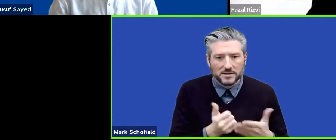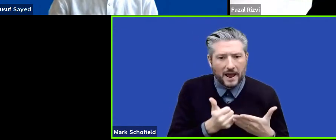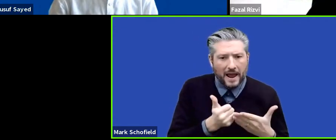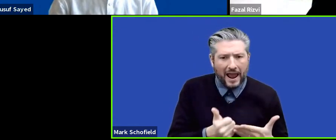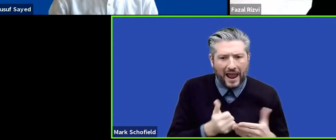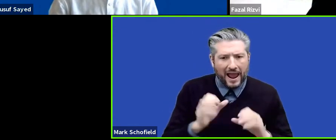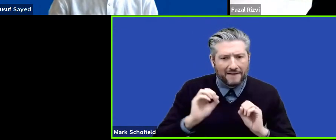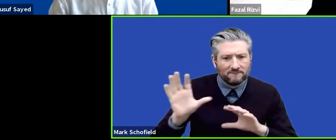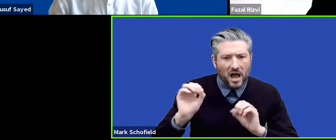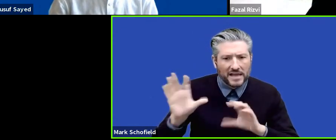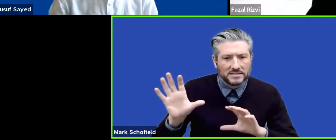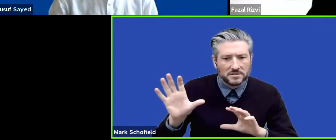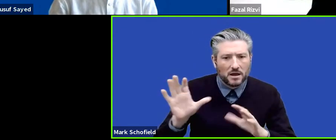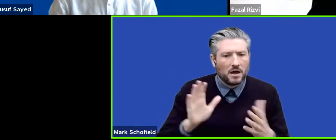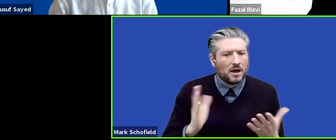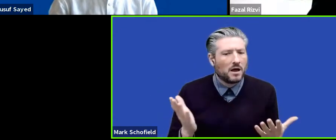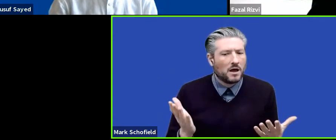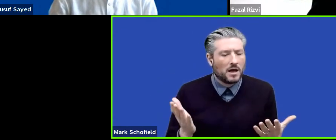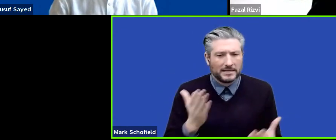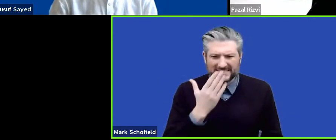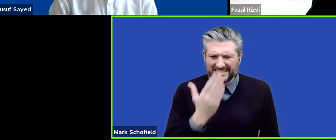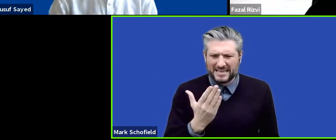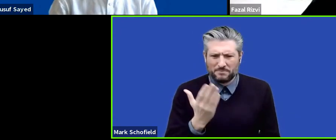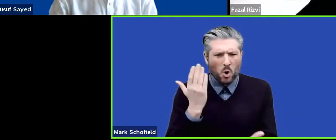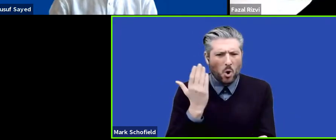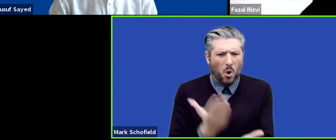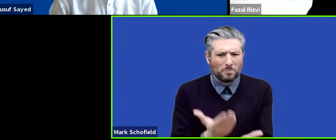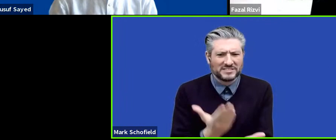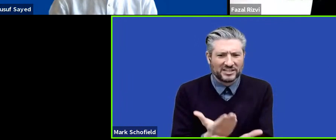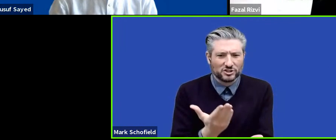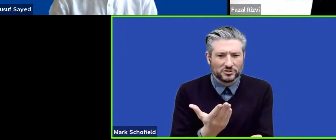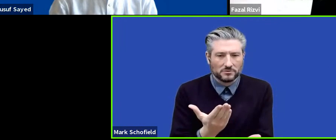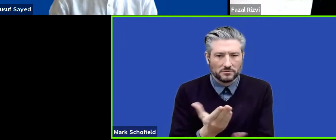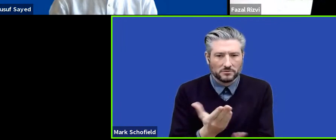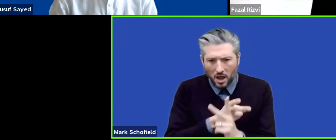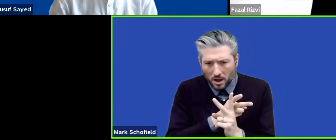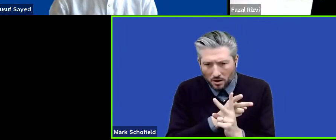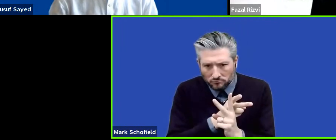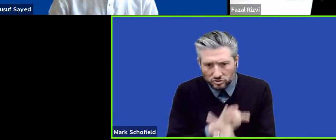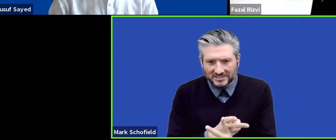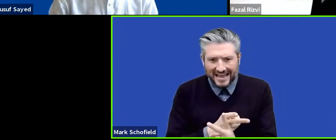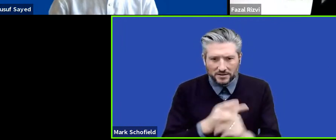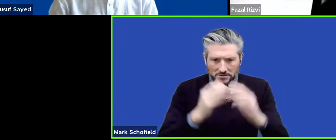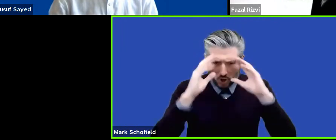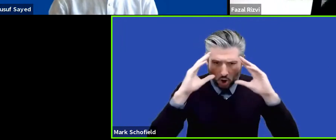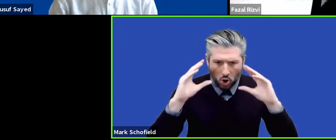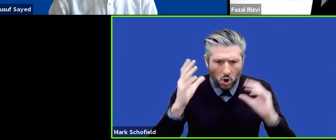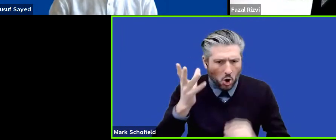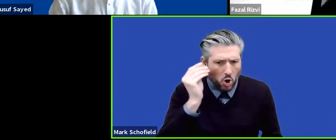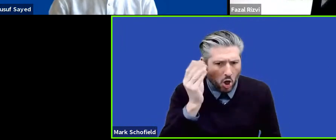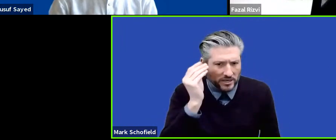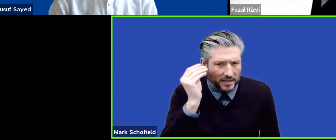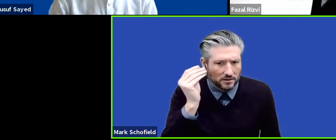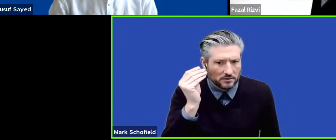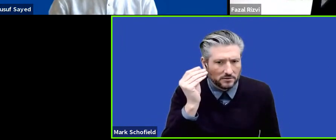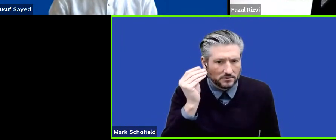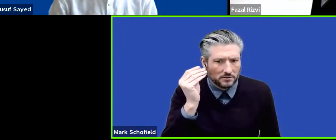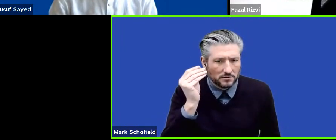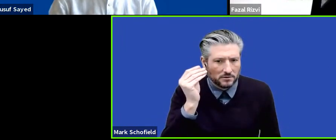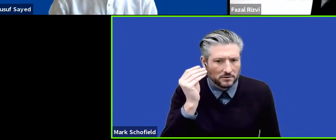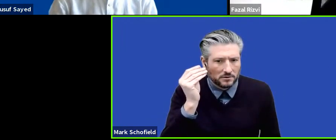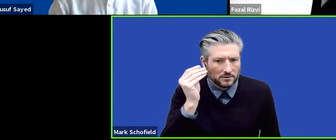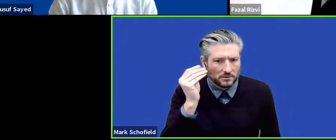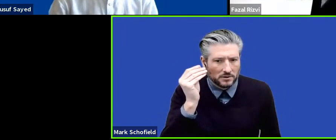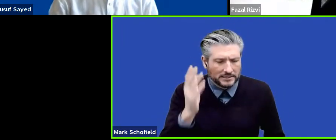summed up in the idea of an obsession with protecting learning content at all costs. So there's an obsession with learning